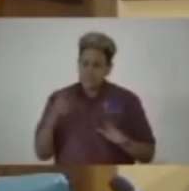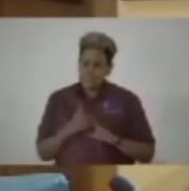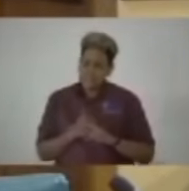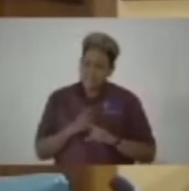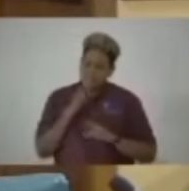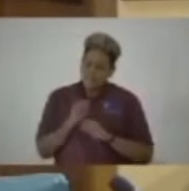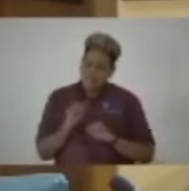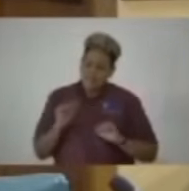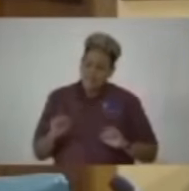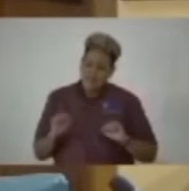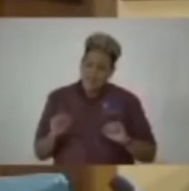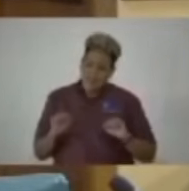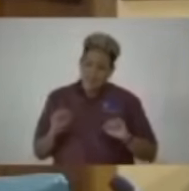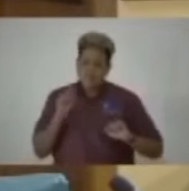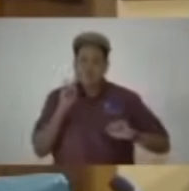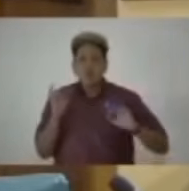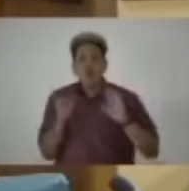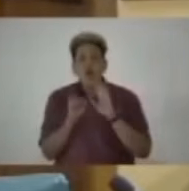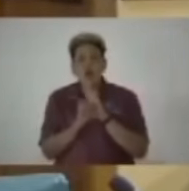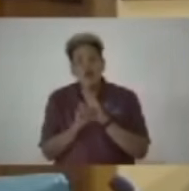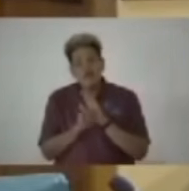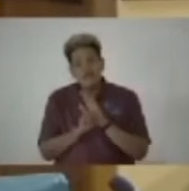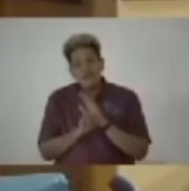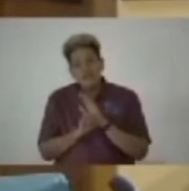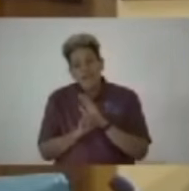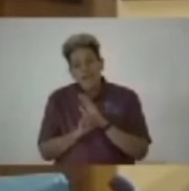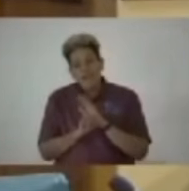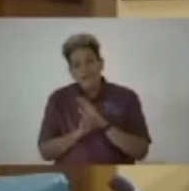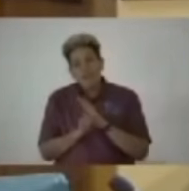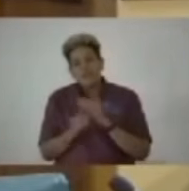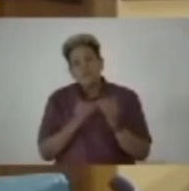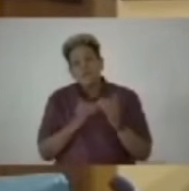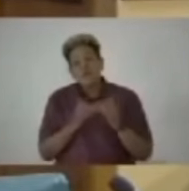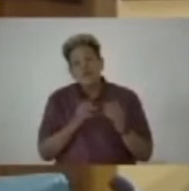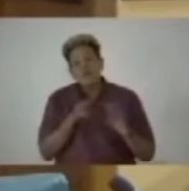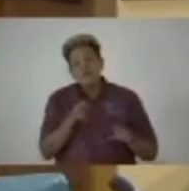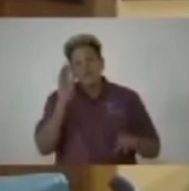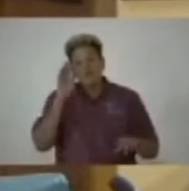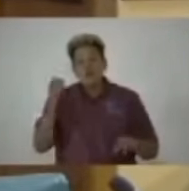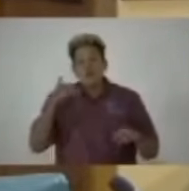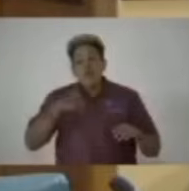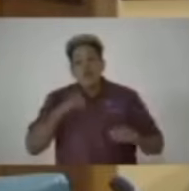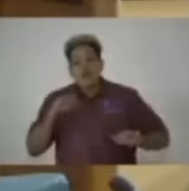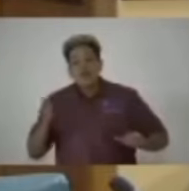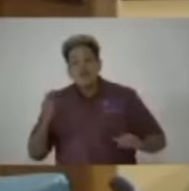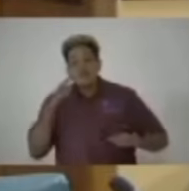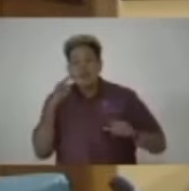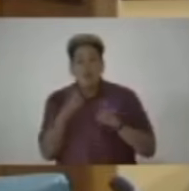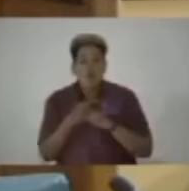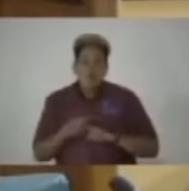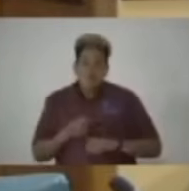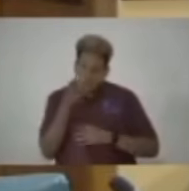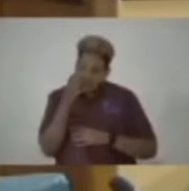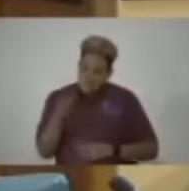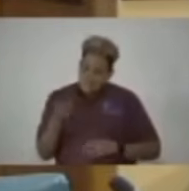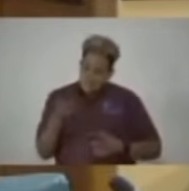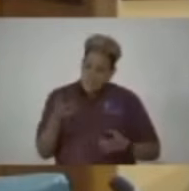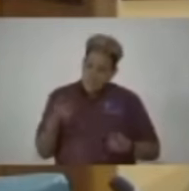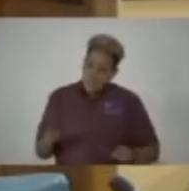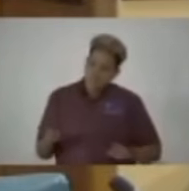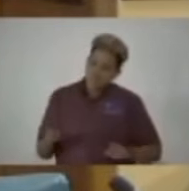be able to identify whether or not there would be any conflict of interest